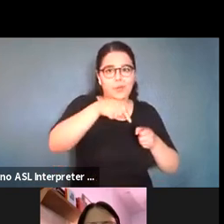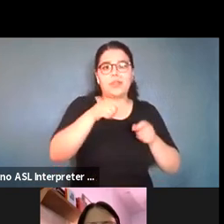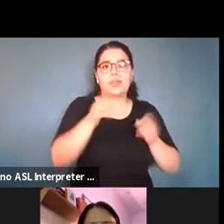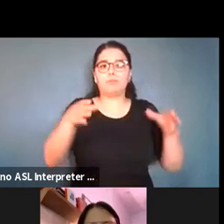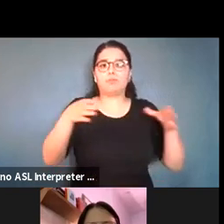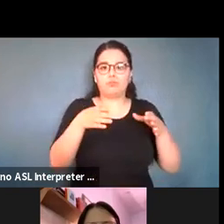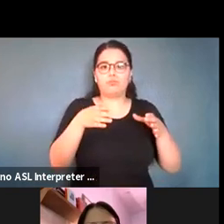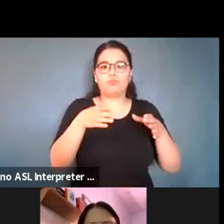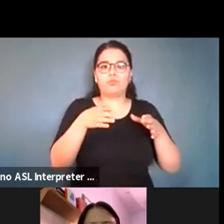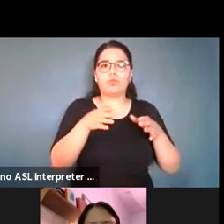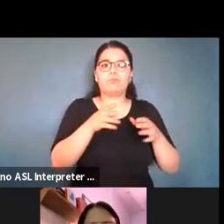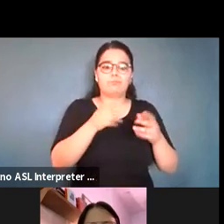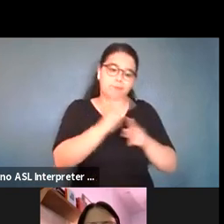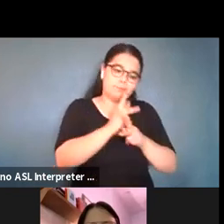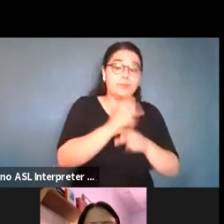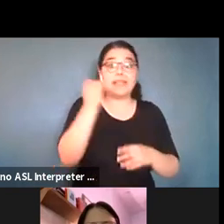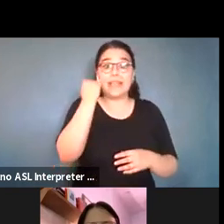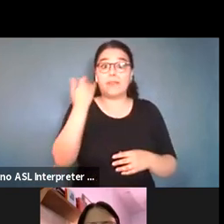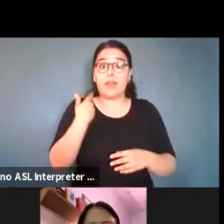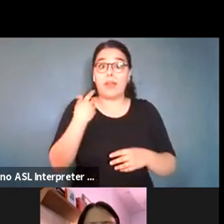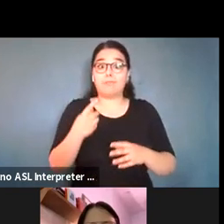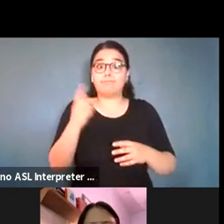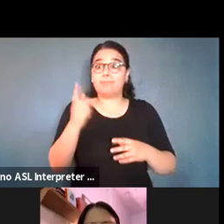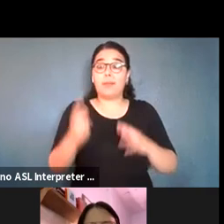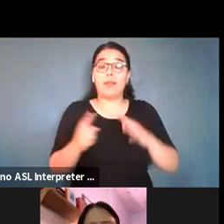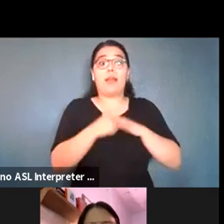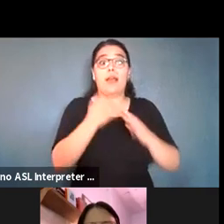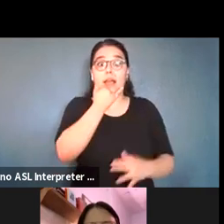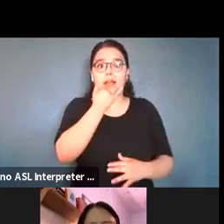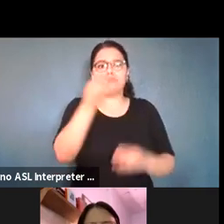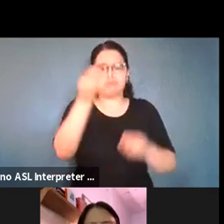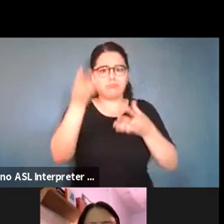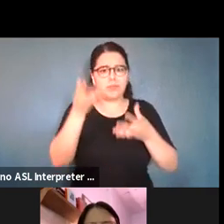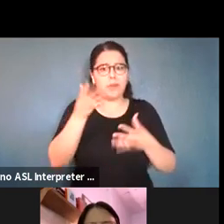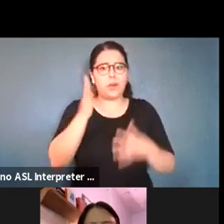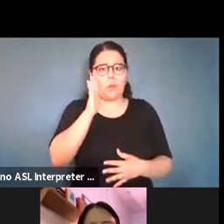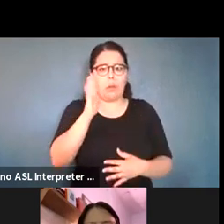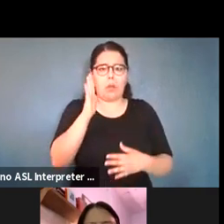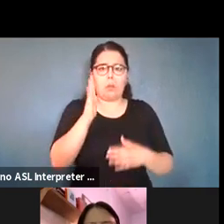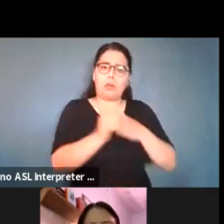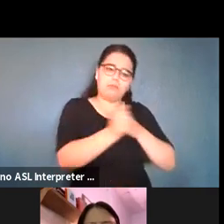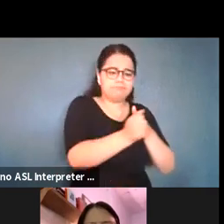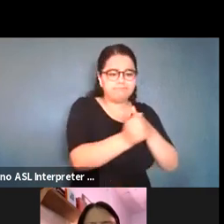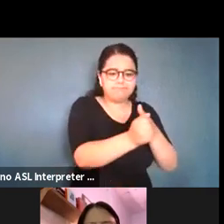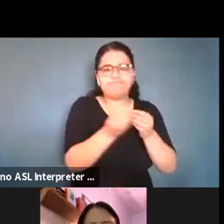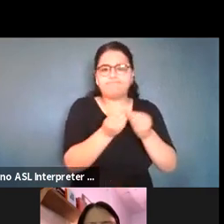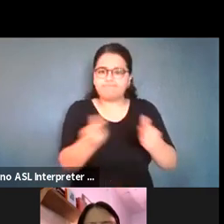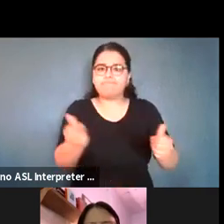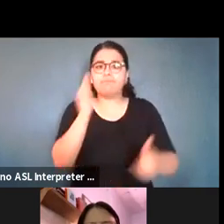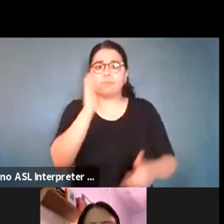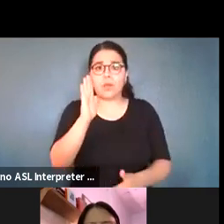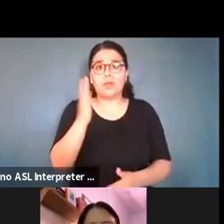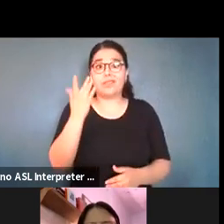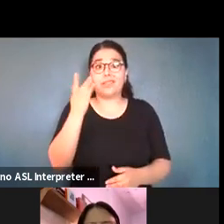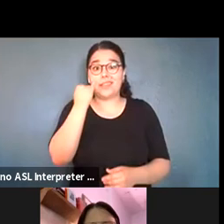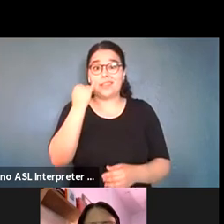If something hurtful or harmful arises over the course of this session, I'm also here to guide us through navigating that, so please feel free to message me directly if